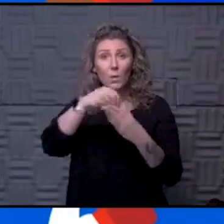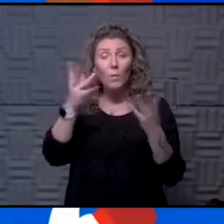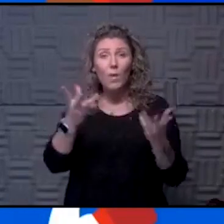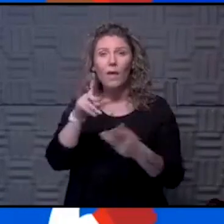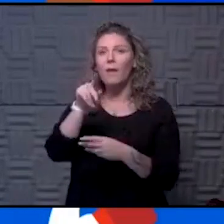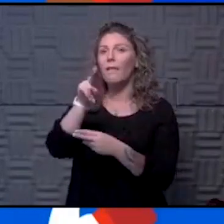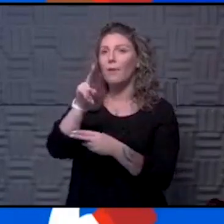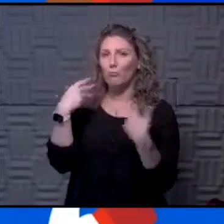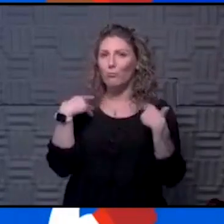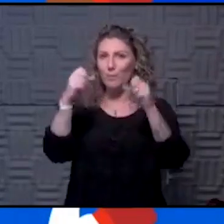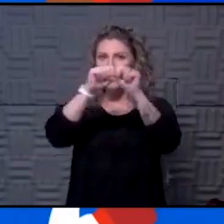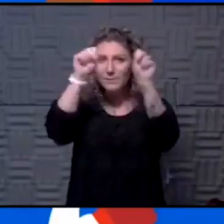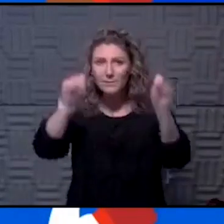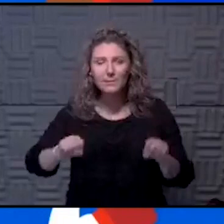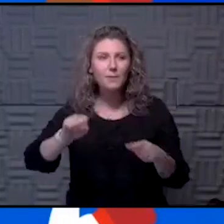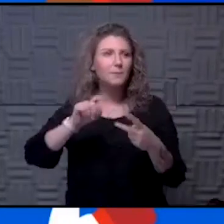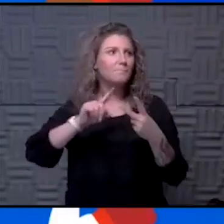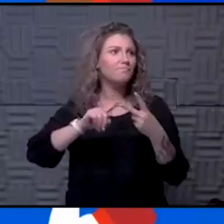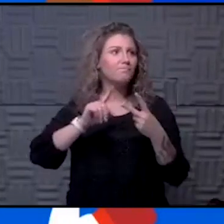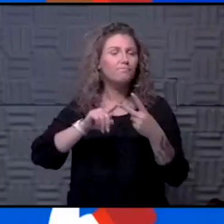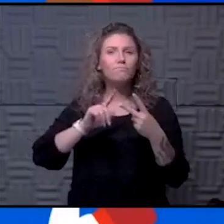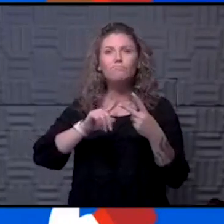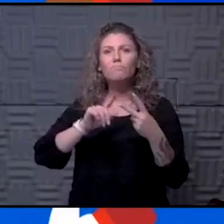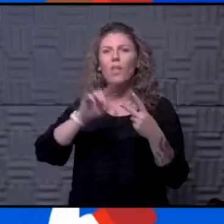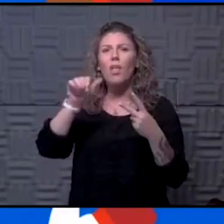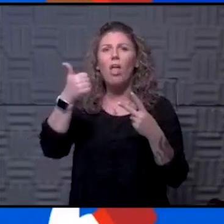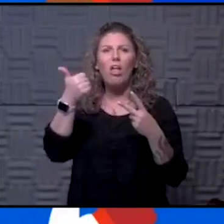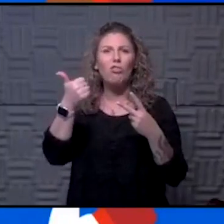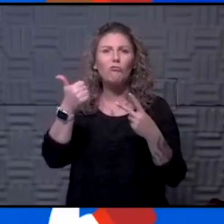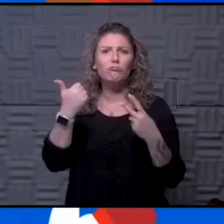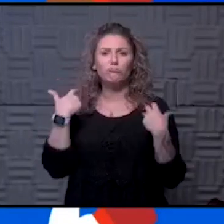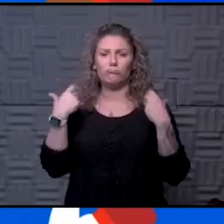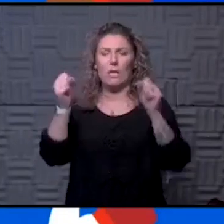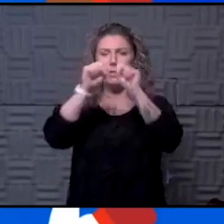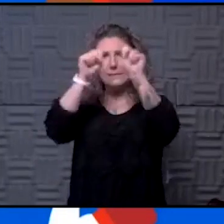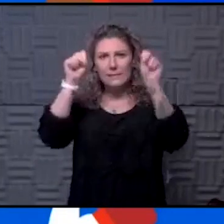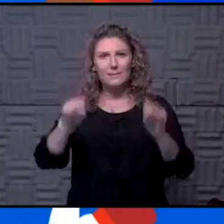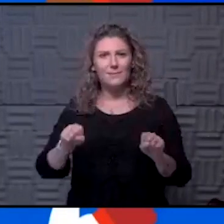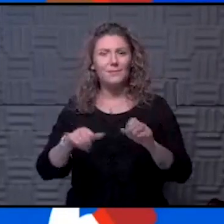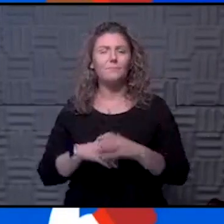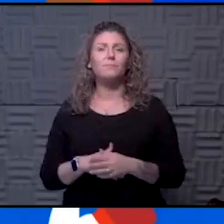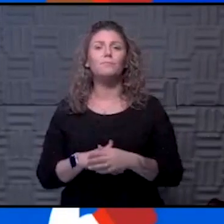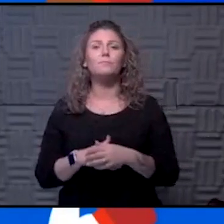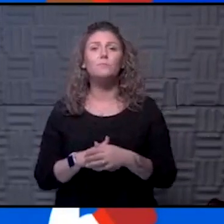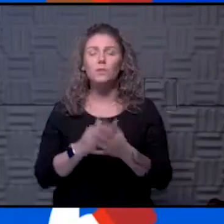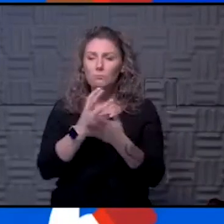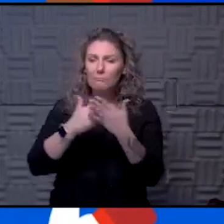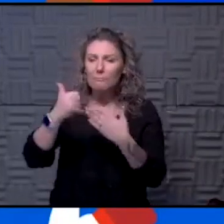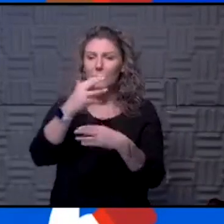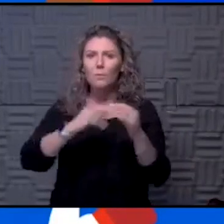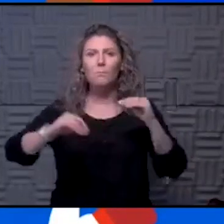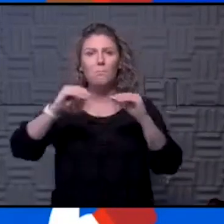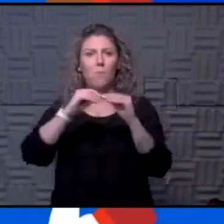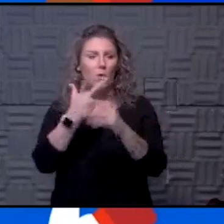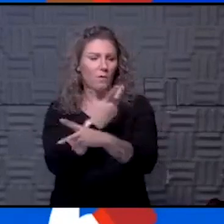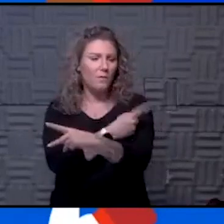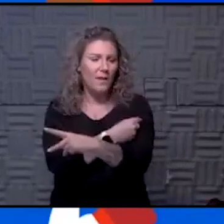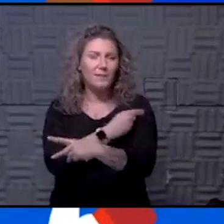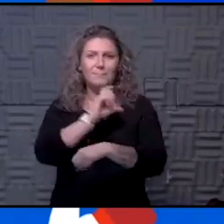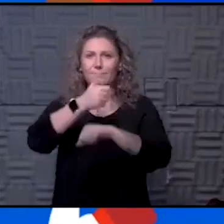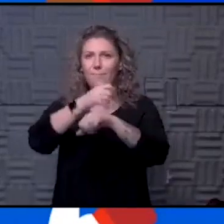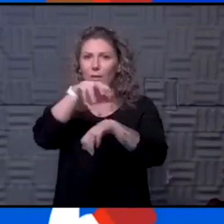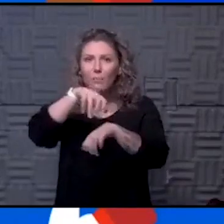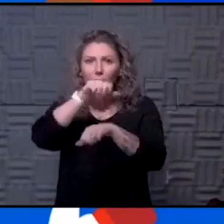KU health system, includes all the other health systems, and we're getting more vaccine and we're getting appointments. We